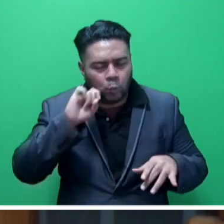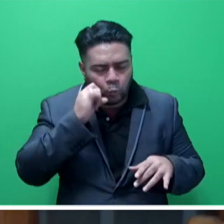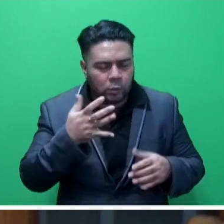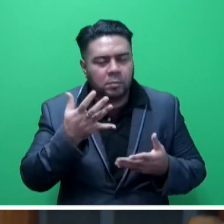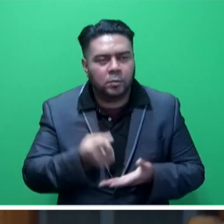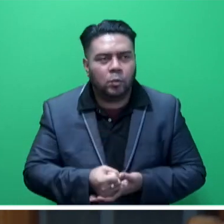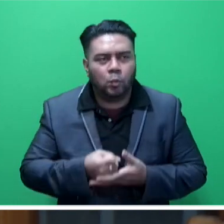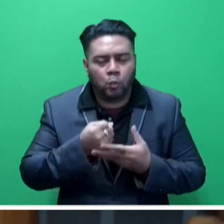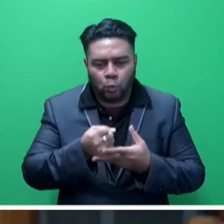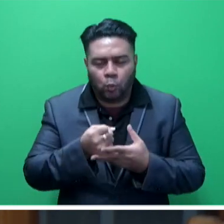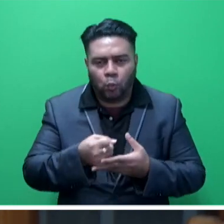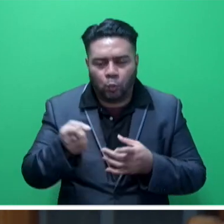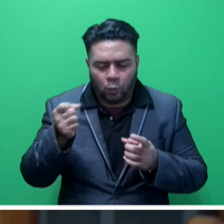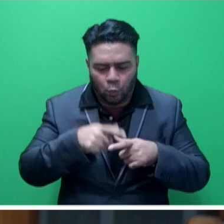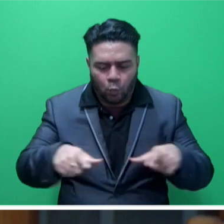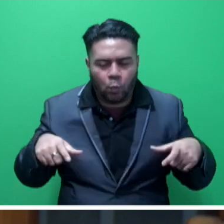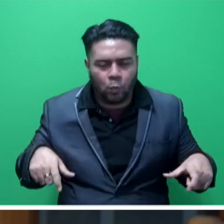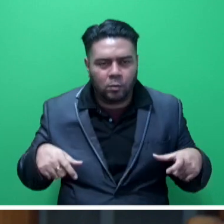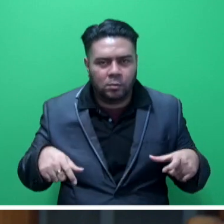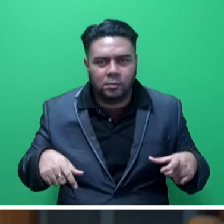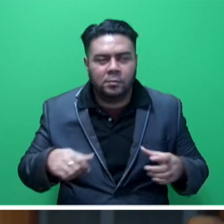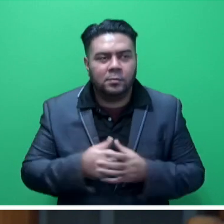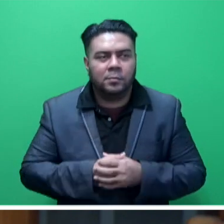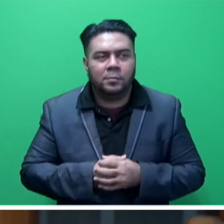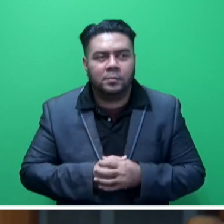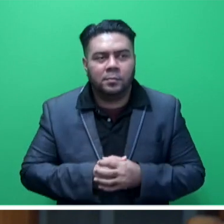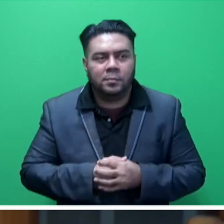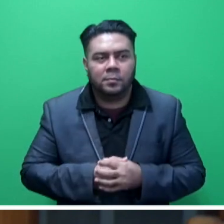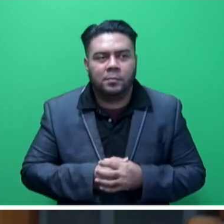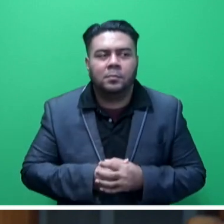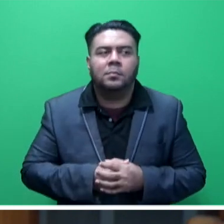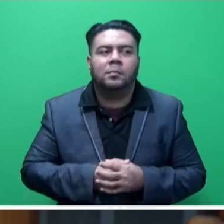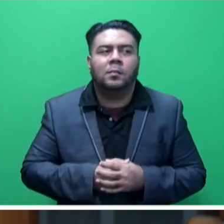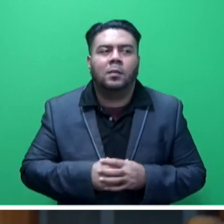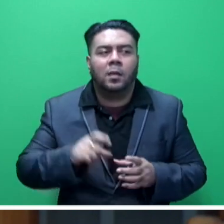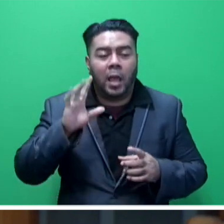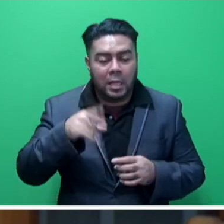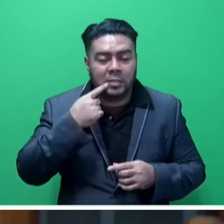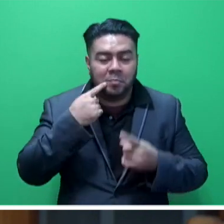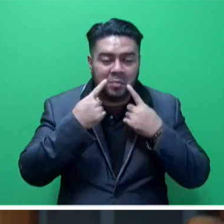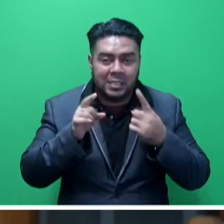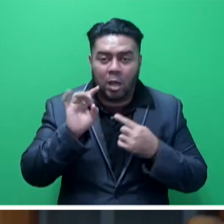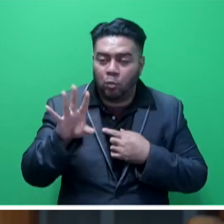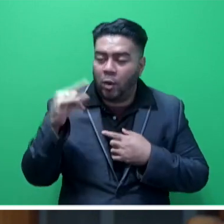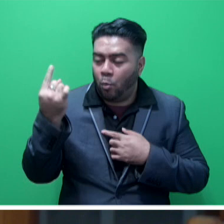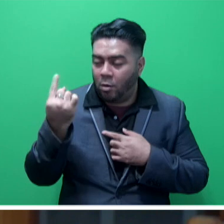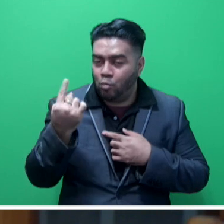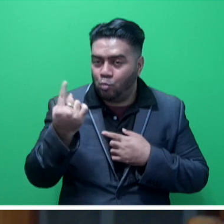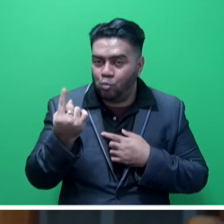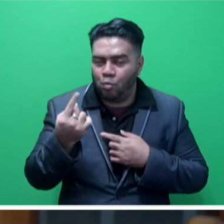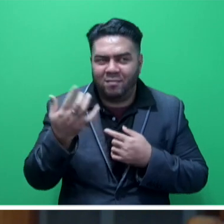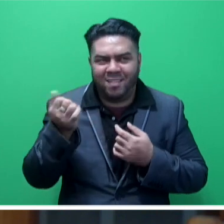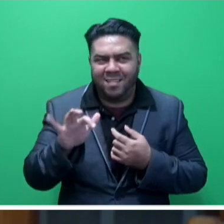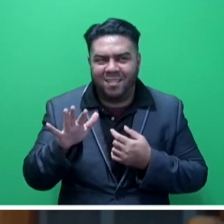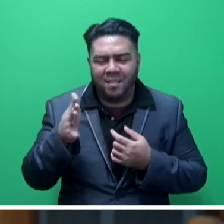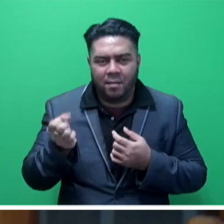hold perpetrators to account. We will be there to hold perpetrators to account and speak out against anyone who has any inkling